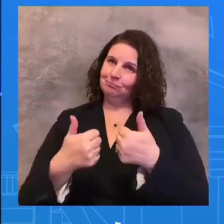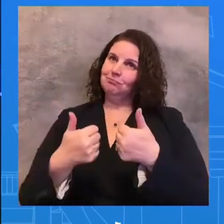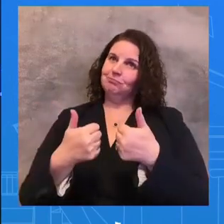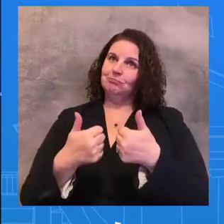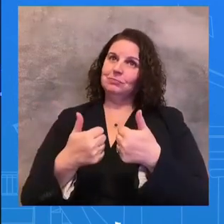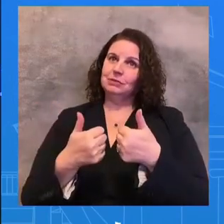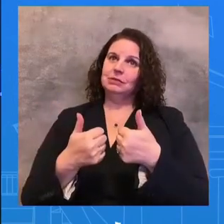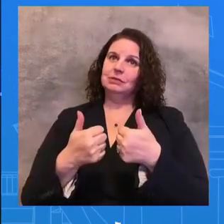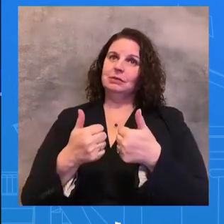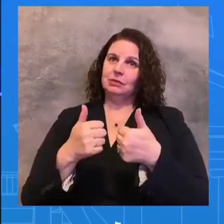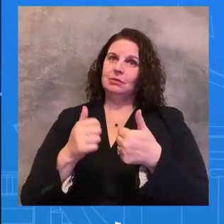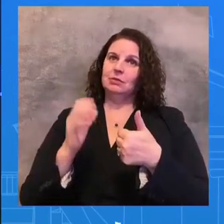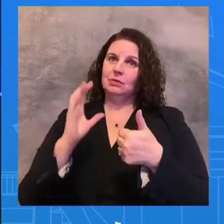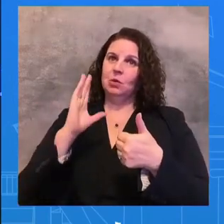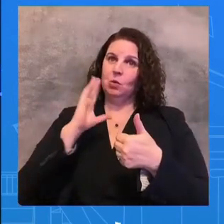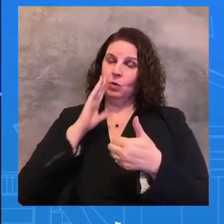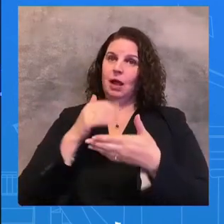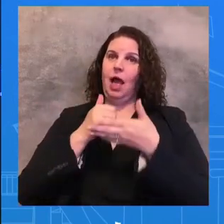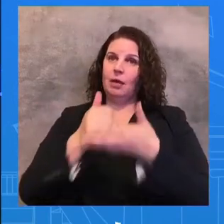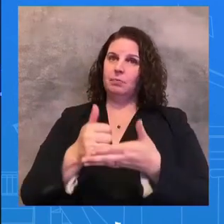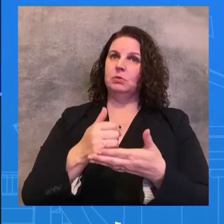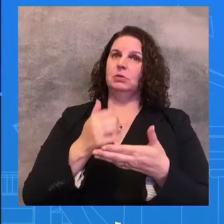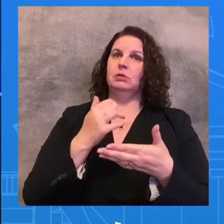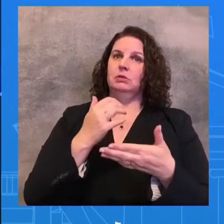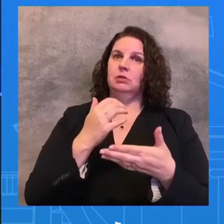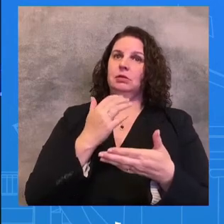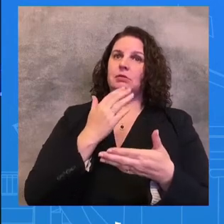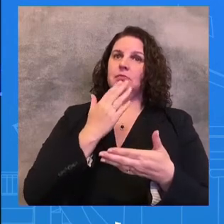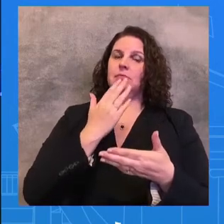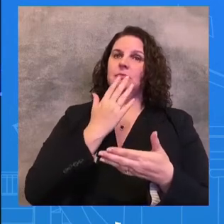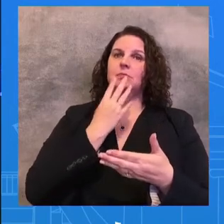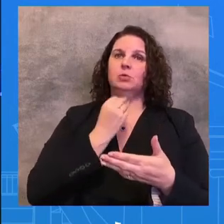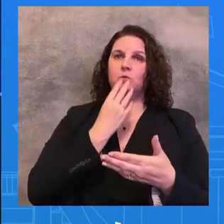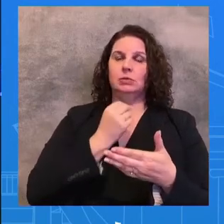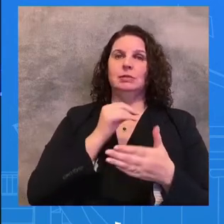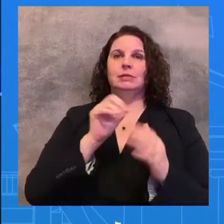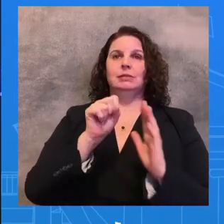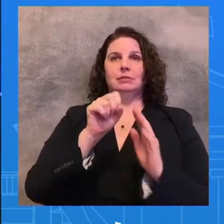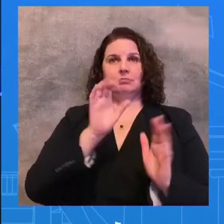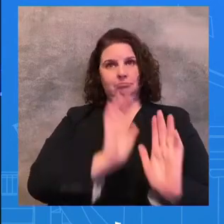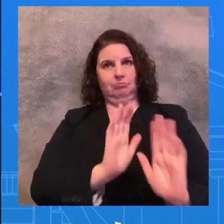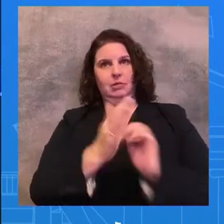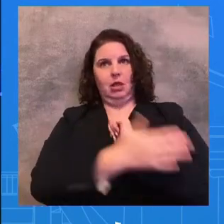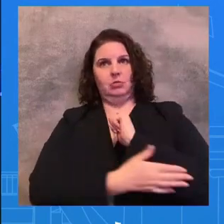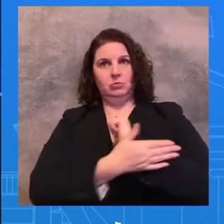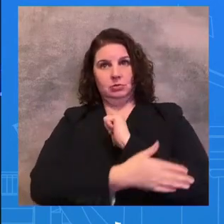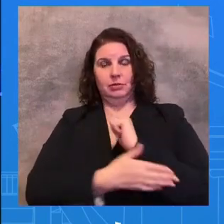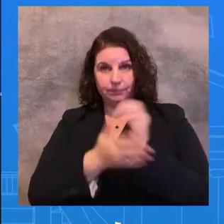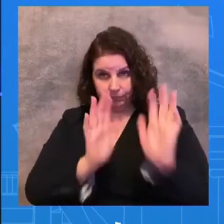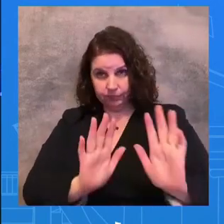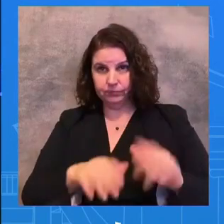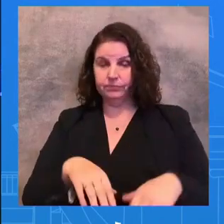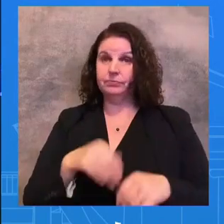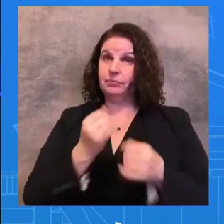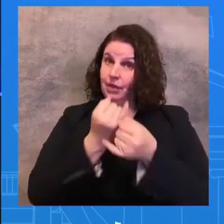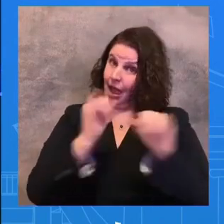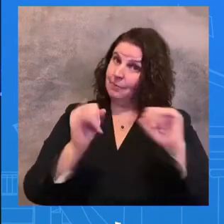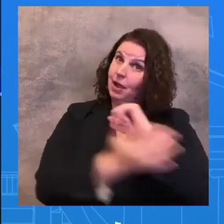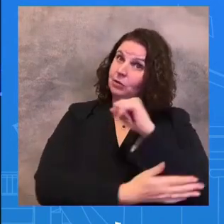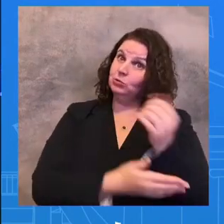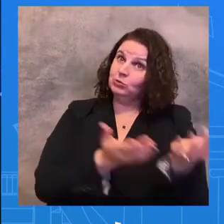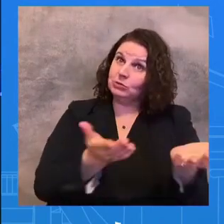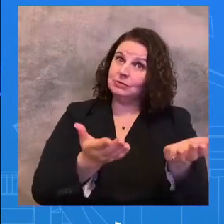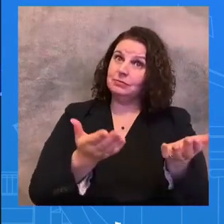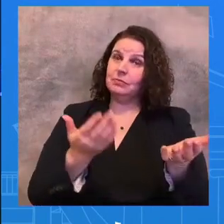Israel, this is what's required. Israel's a sovereign nation. It will ultimately have to decide what it does. What we can do as a friend is try to put the pieces